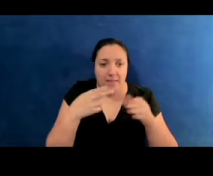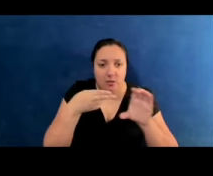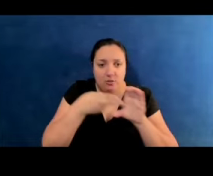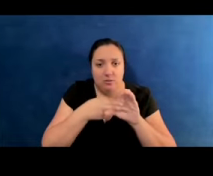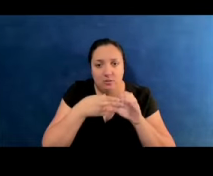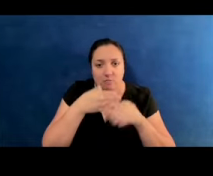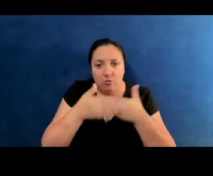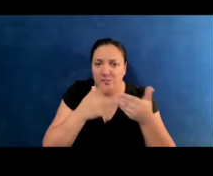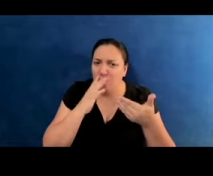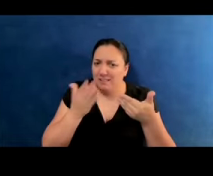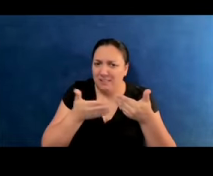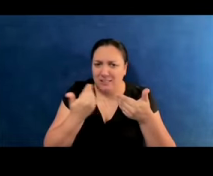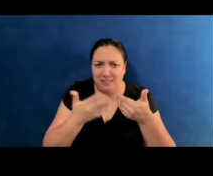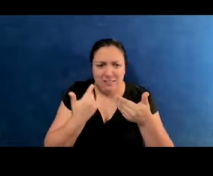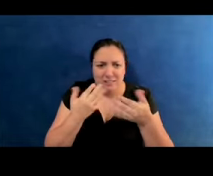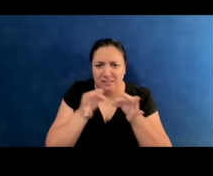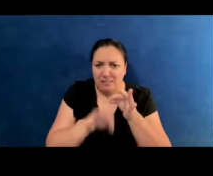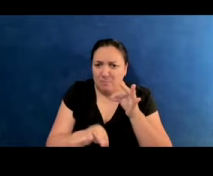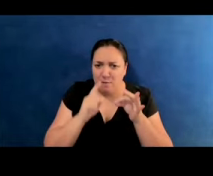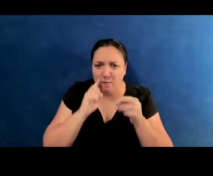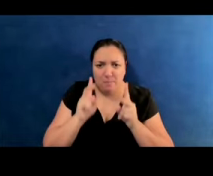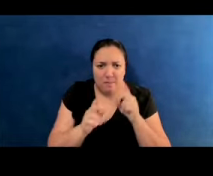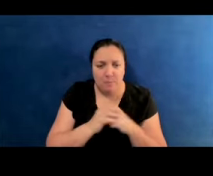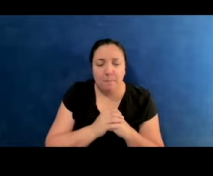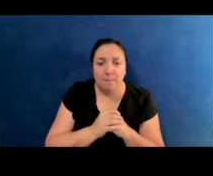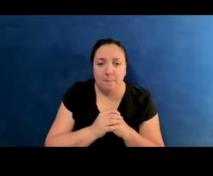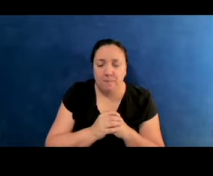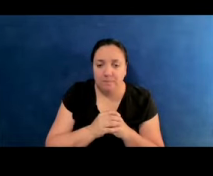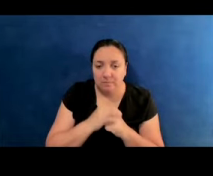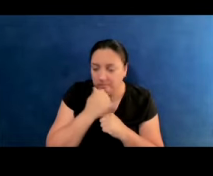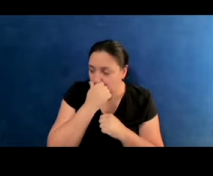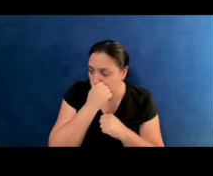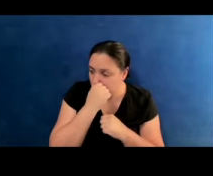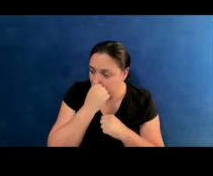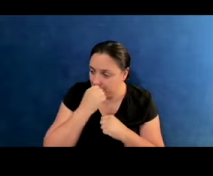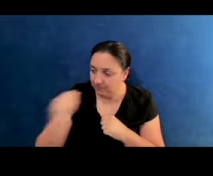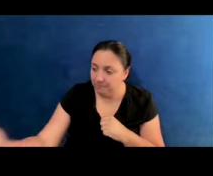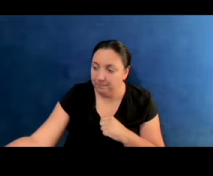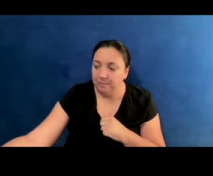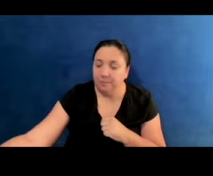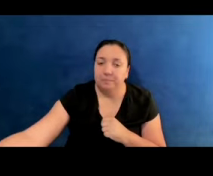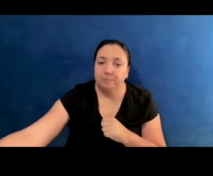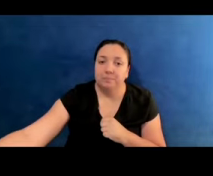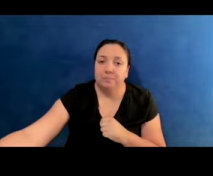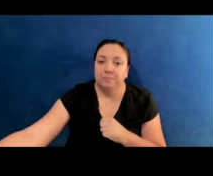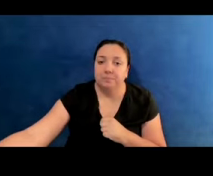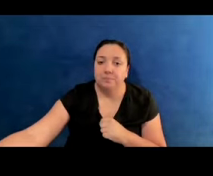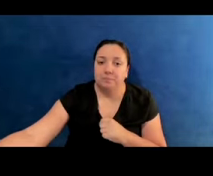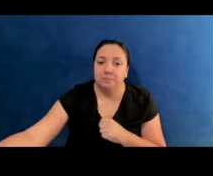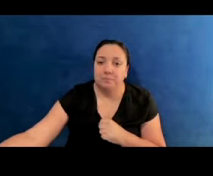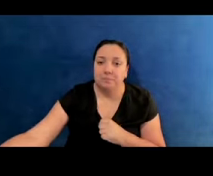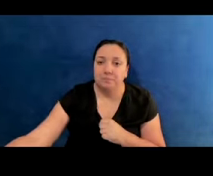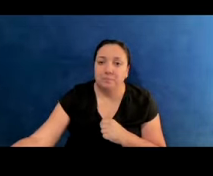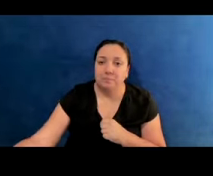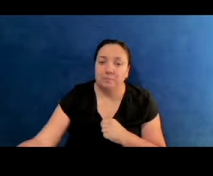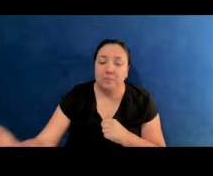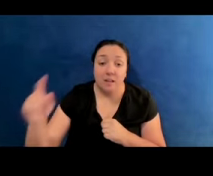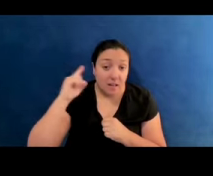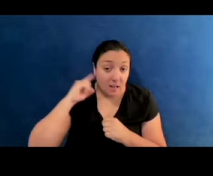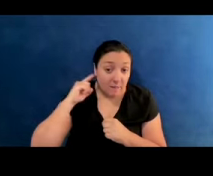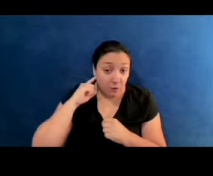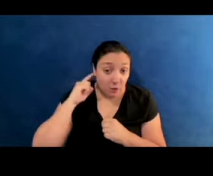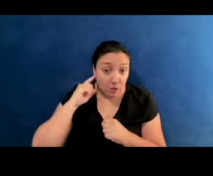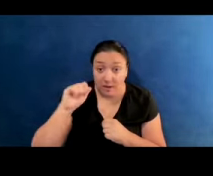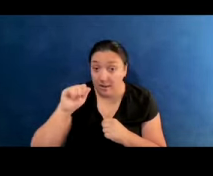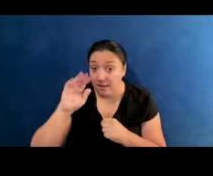more simple for users. And what I've really heard, in summary from both of you, is that the